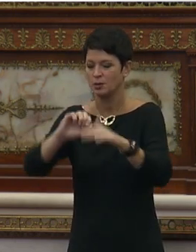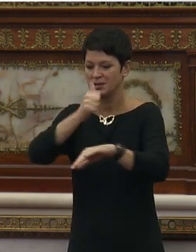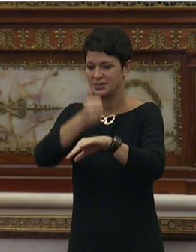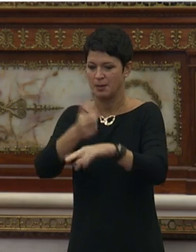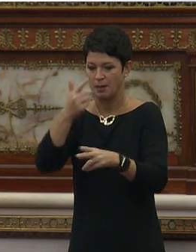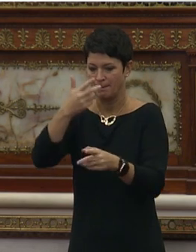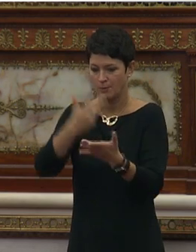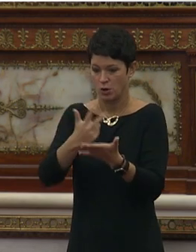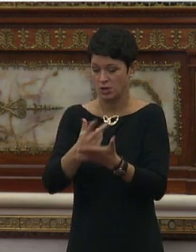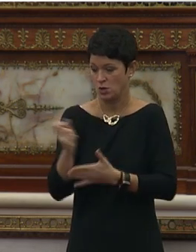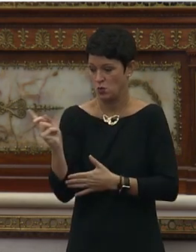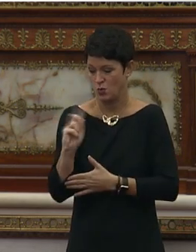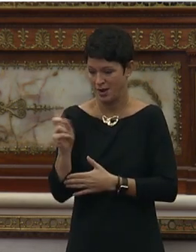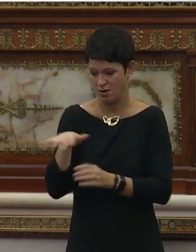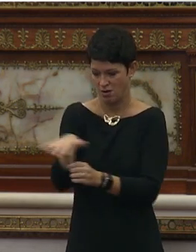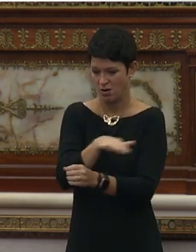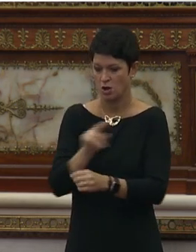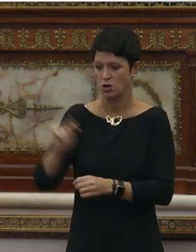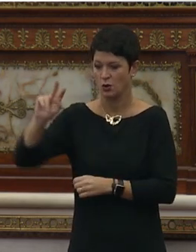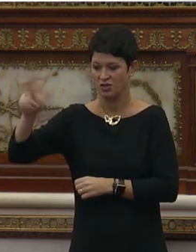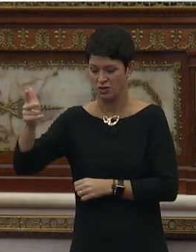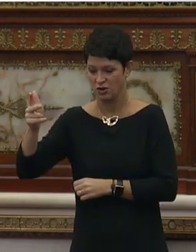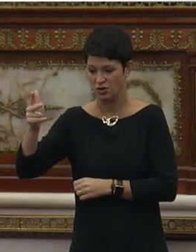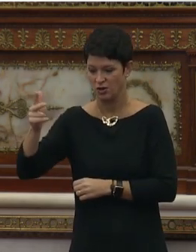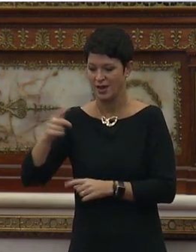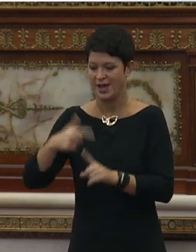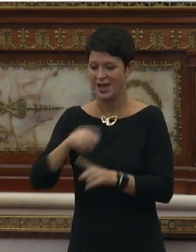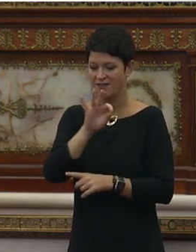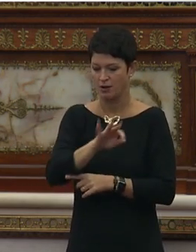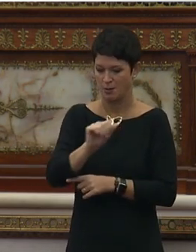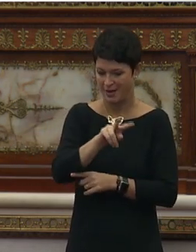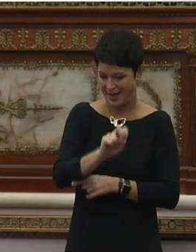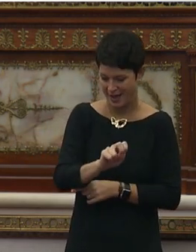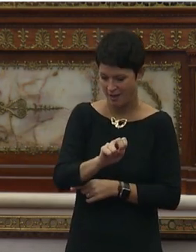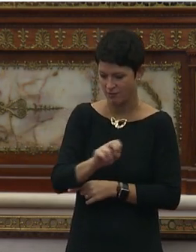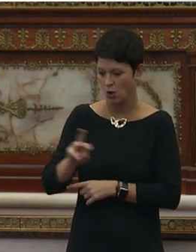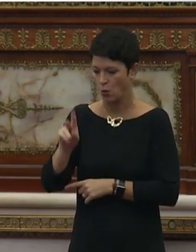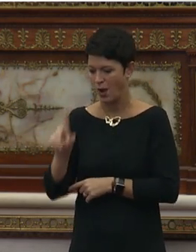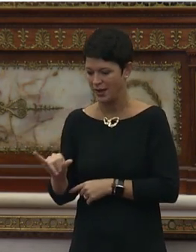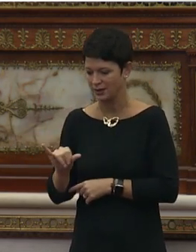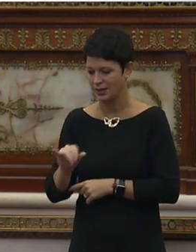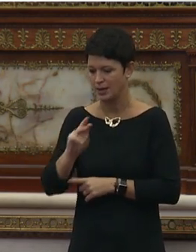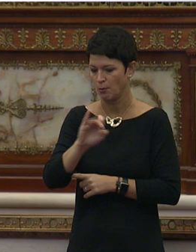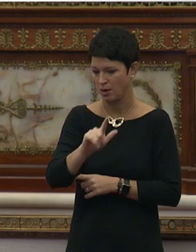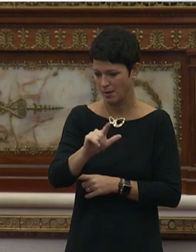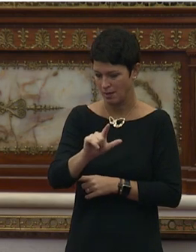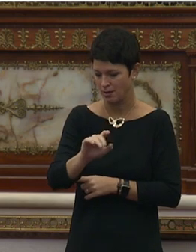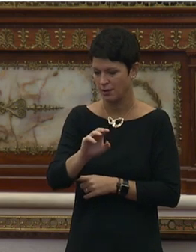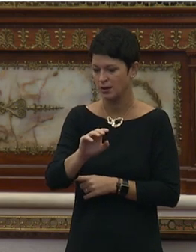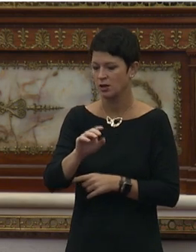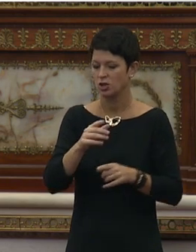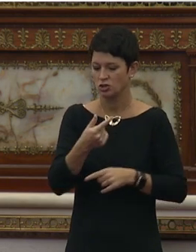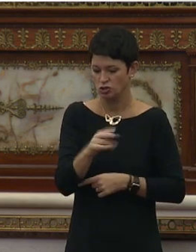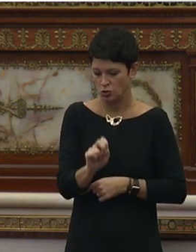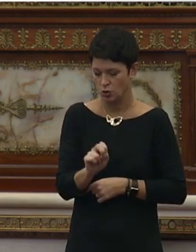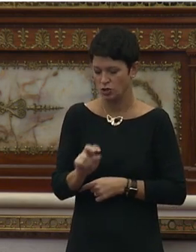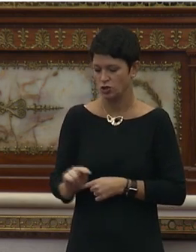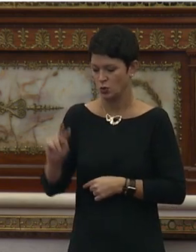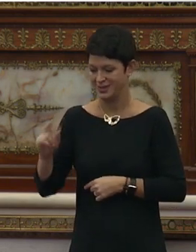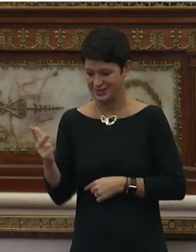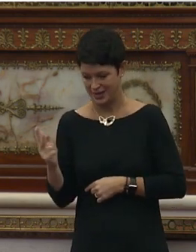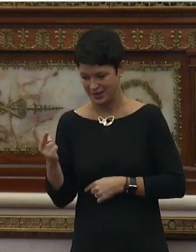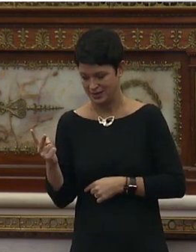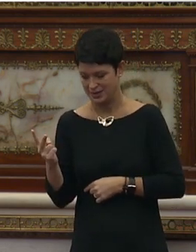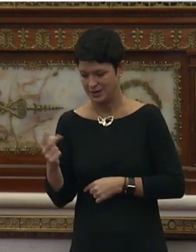establishing parking regulations in the vicinity of North 3rd Street and Fairmont Avenue, Wilder Street and Marlborough Street, George Street and North 2nd